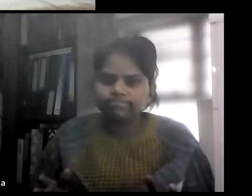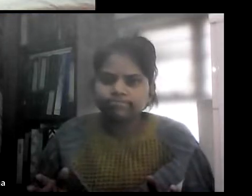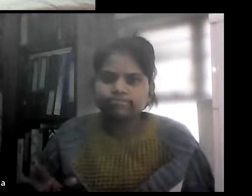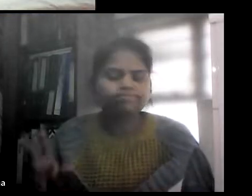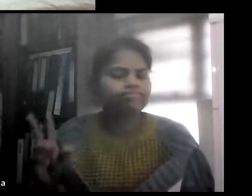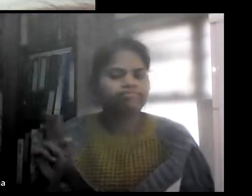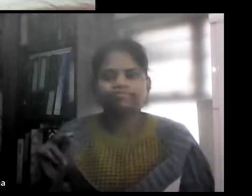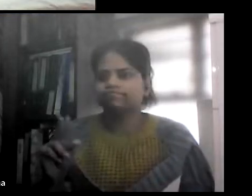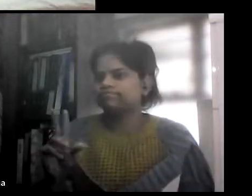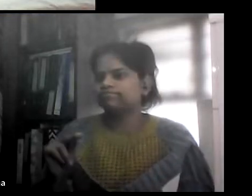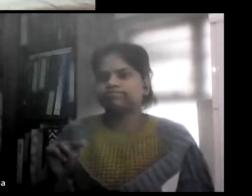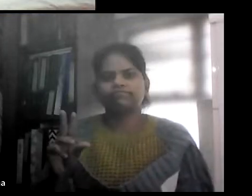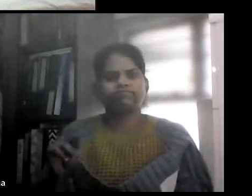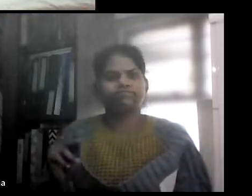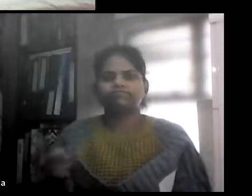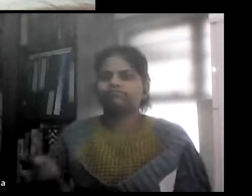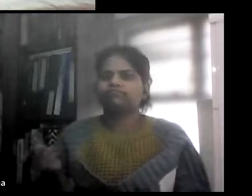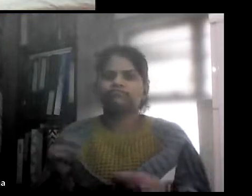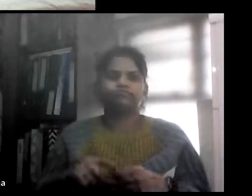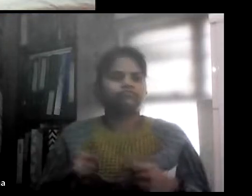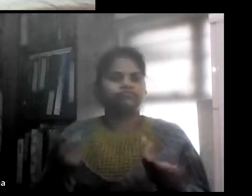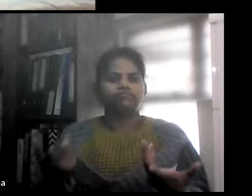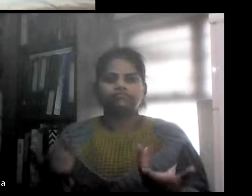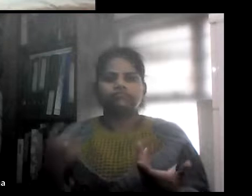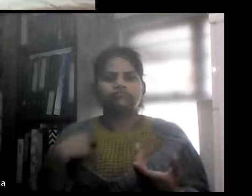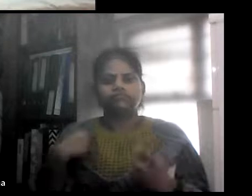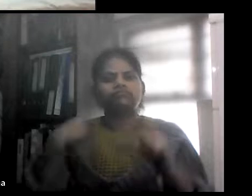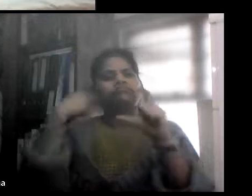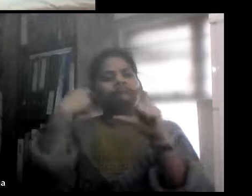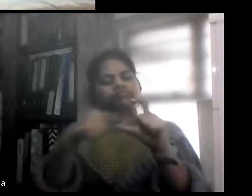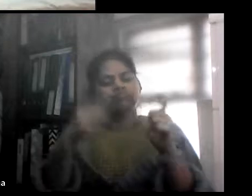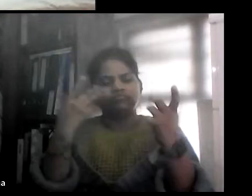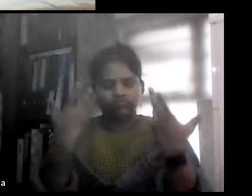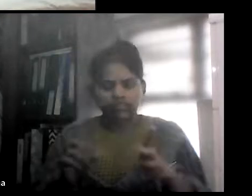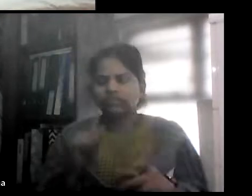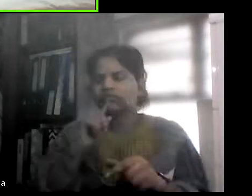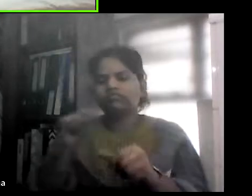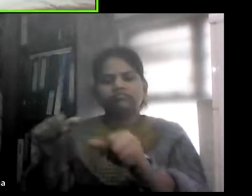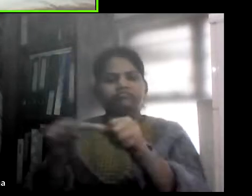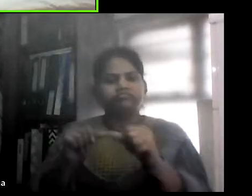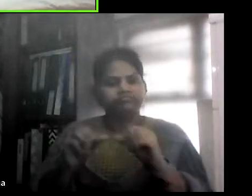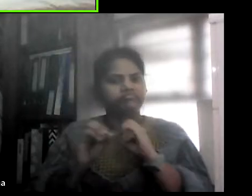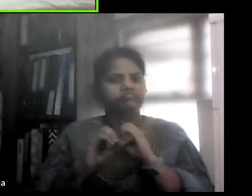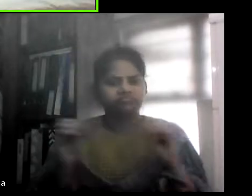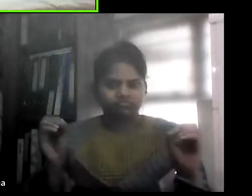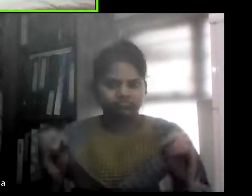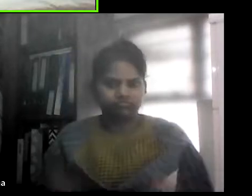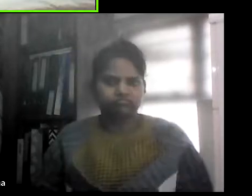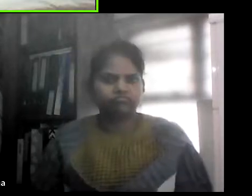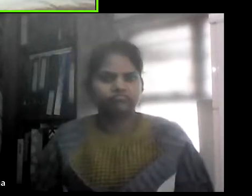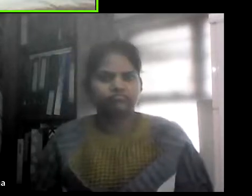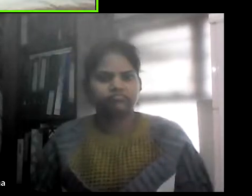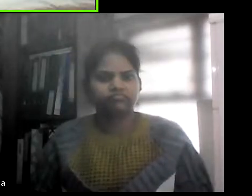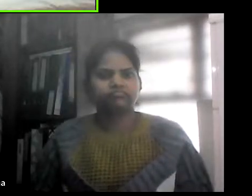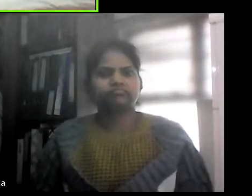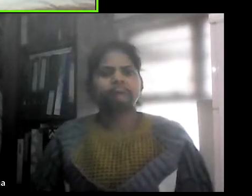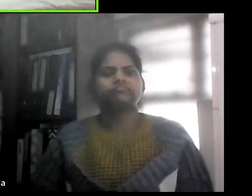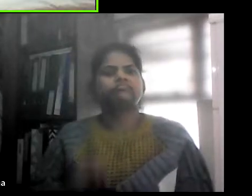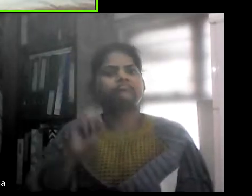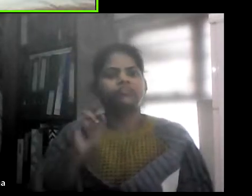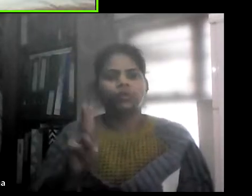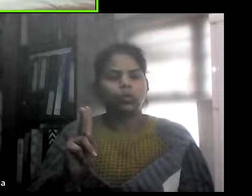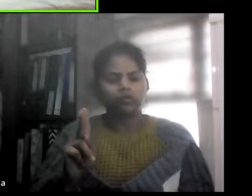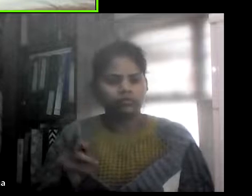No, she's not joined back. We've sent her an email, but there has been no response. Okay. So shall we take